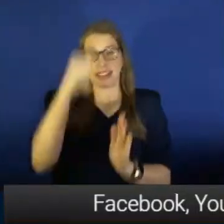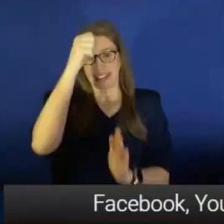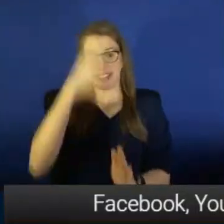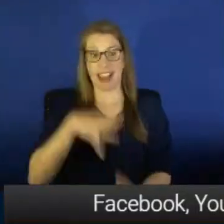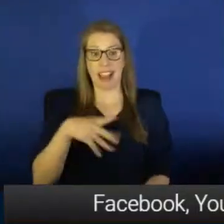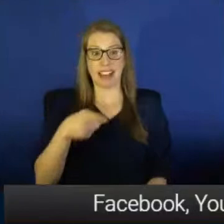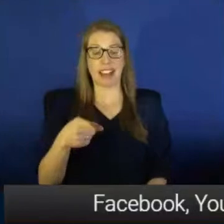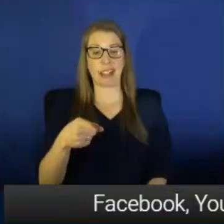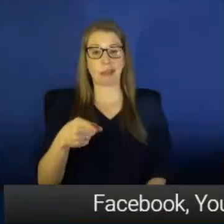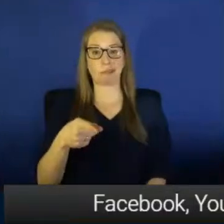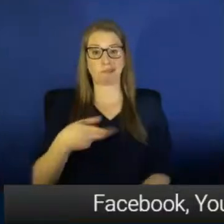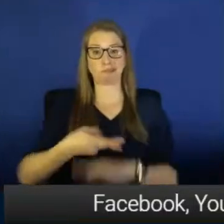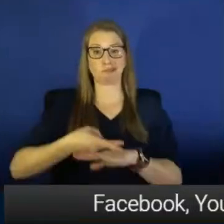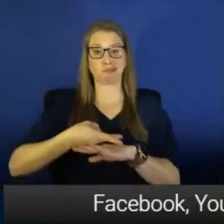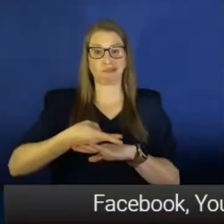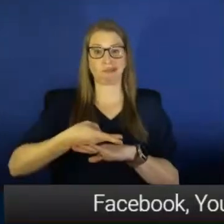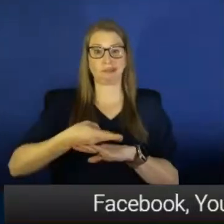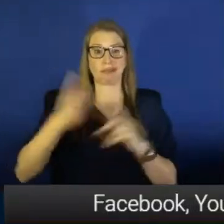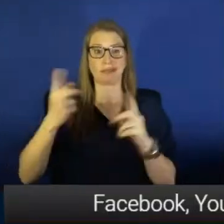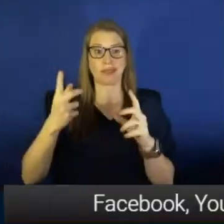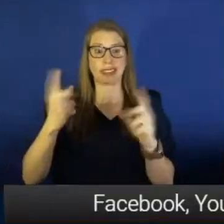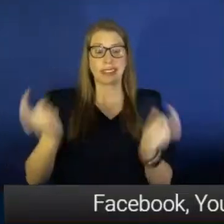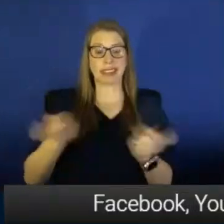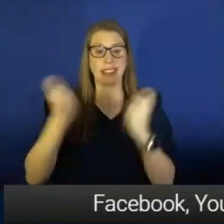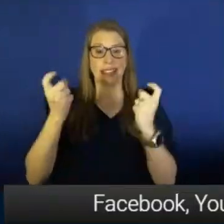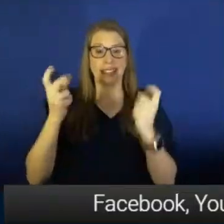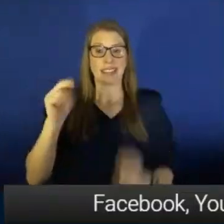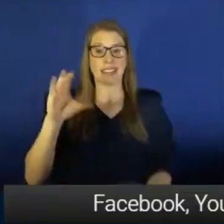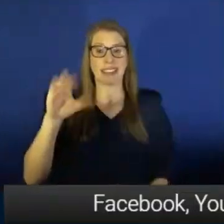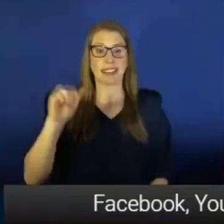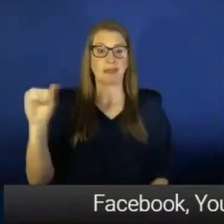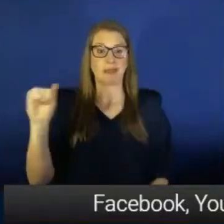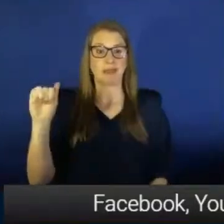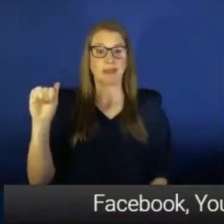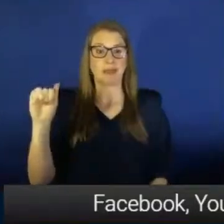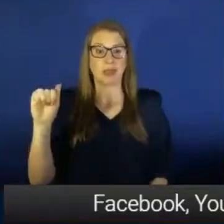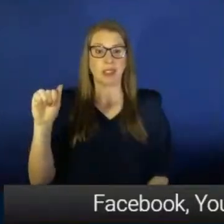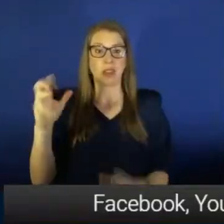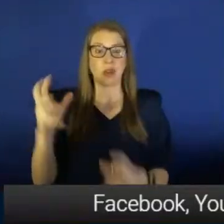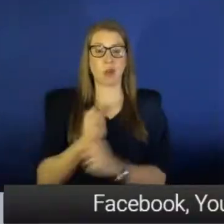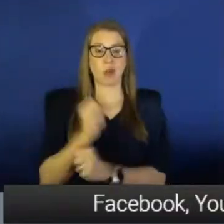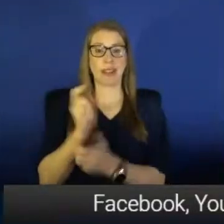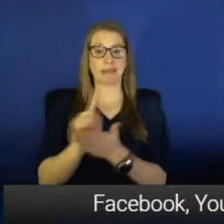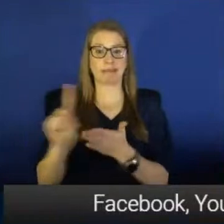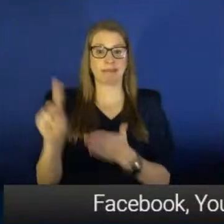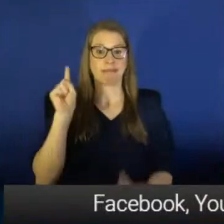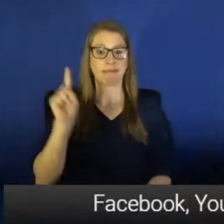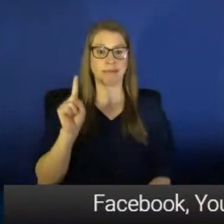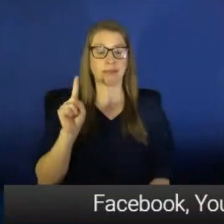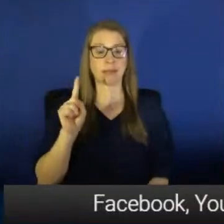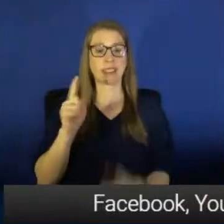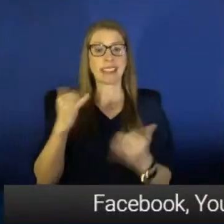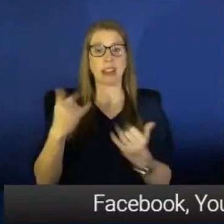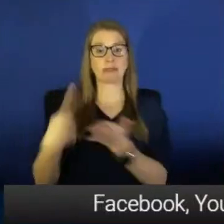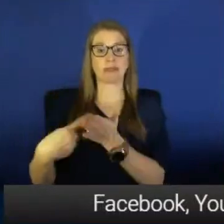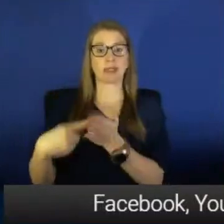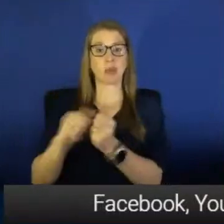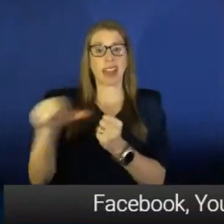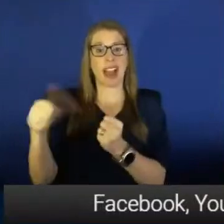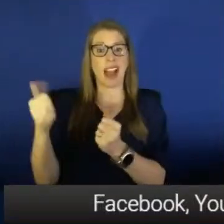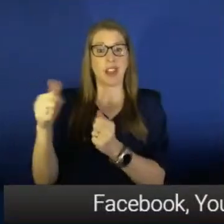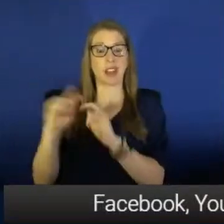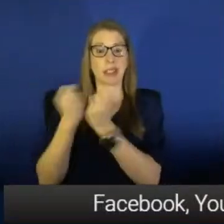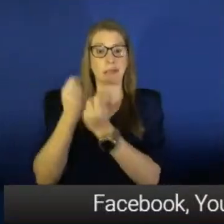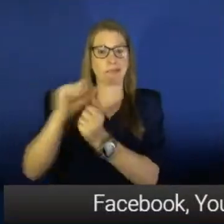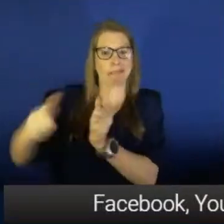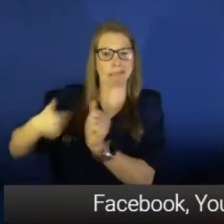low there, celebrating his team's big NCAA win last week. Today, we talk with the other part of the team, the ones behind the scenes who